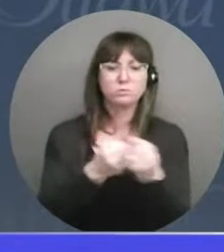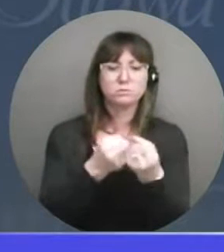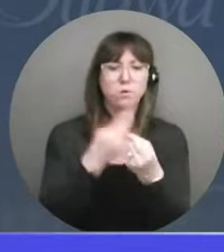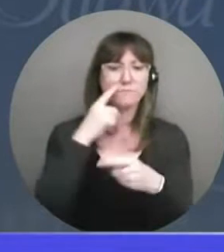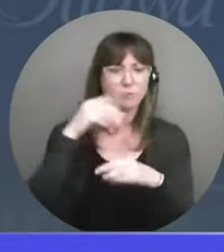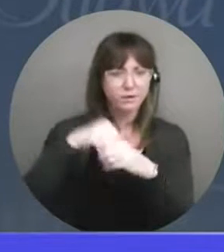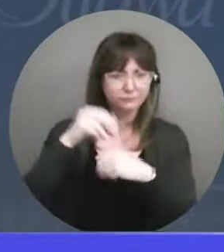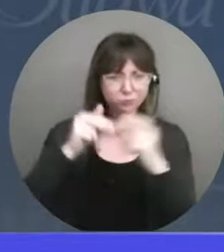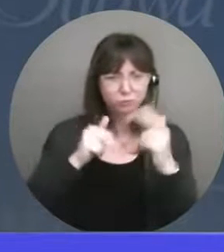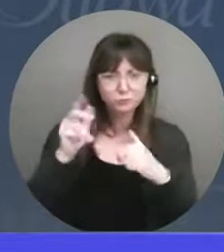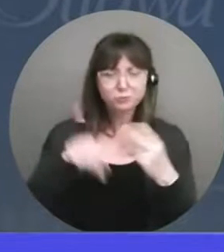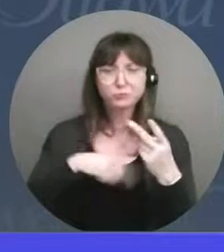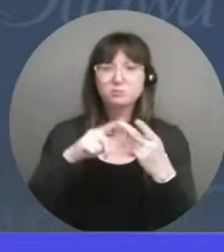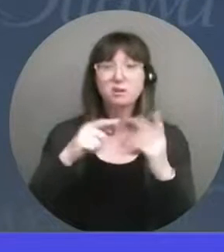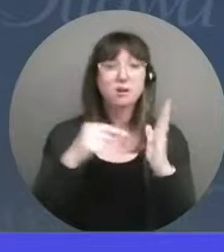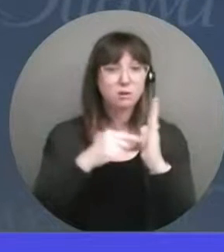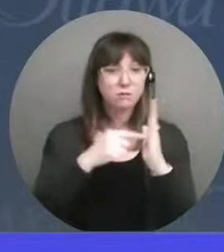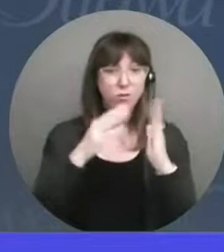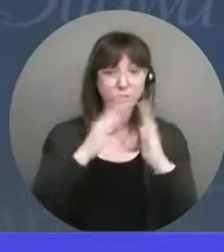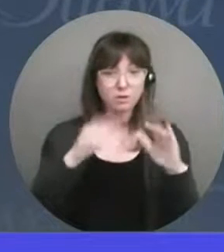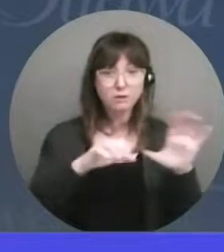affordable housing, and